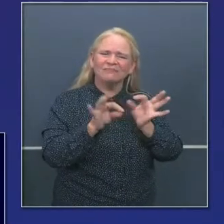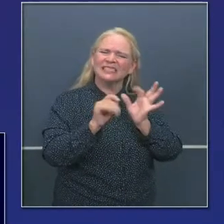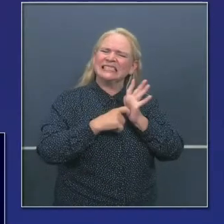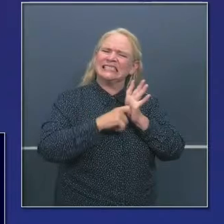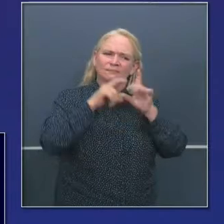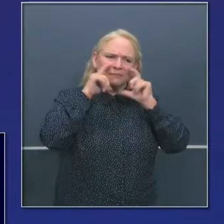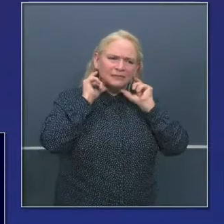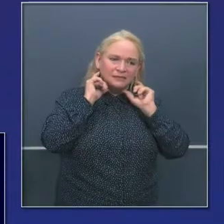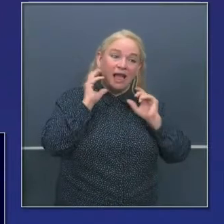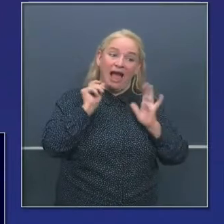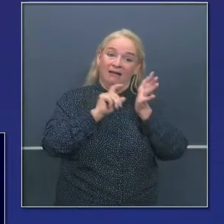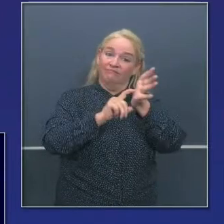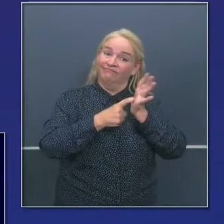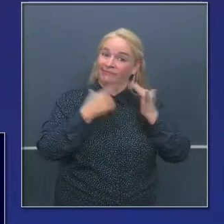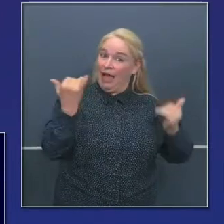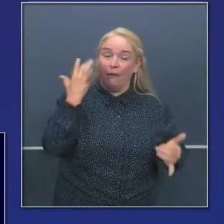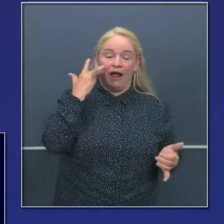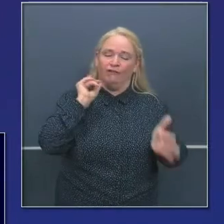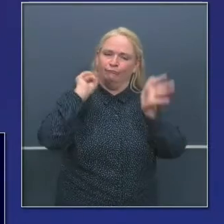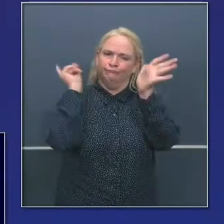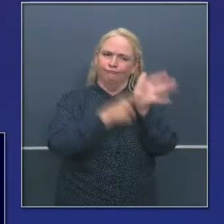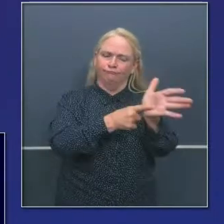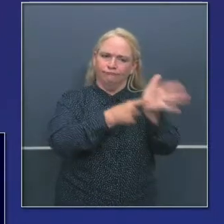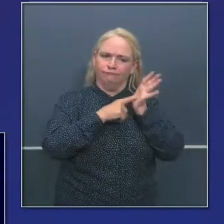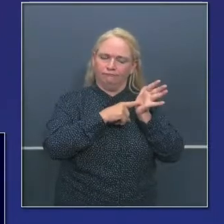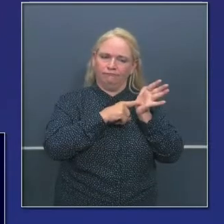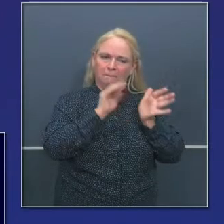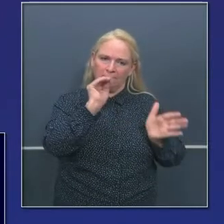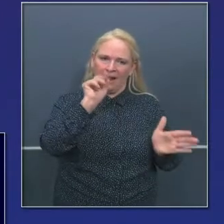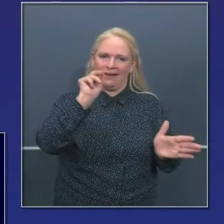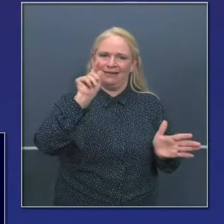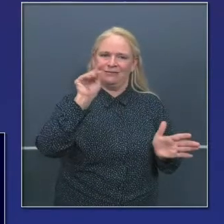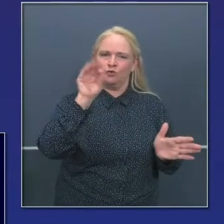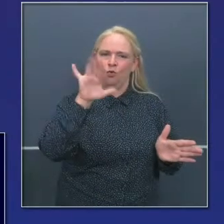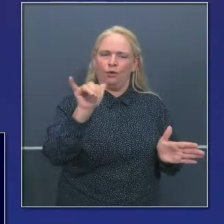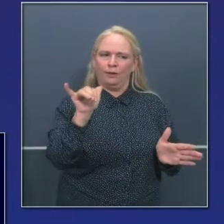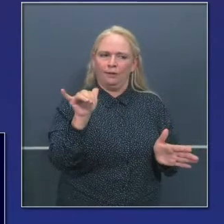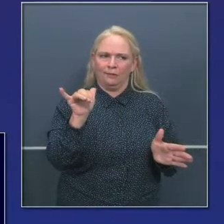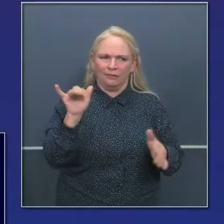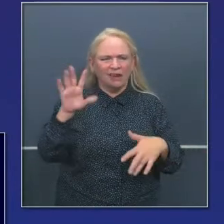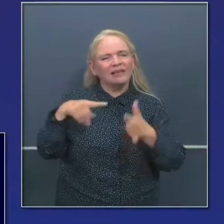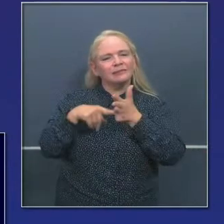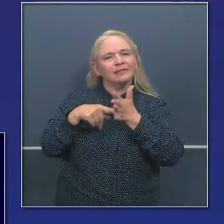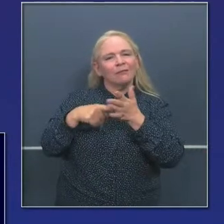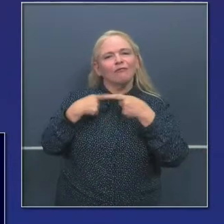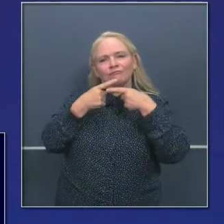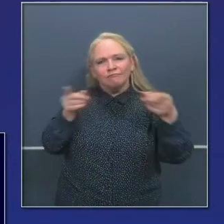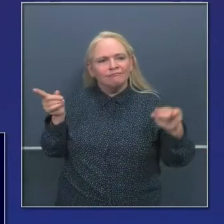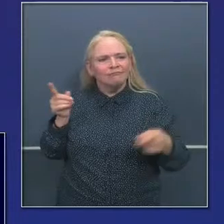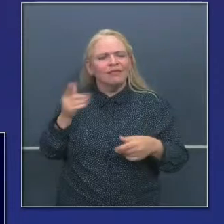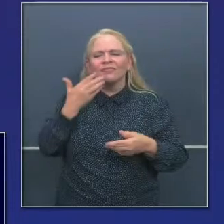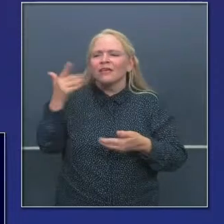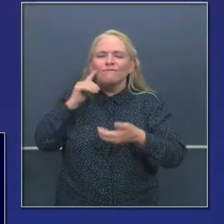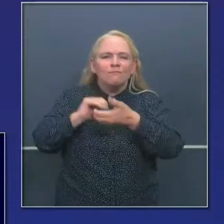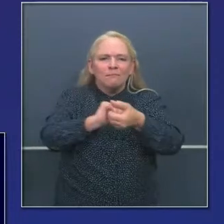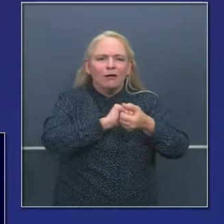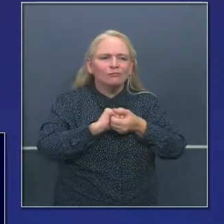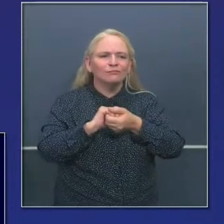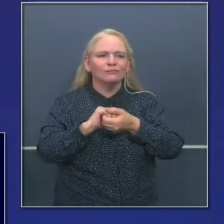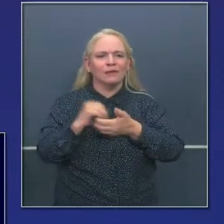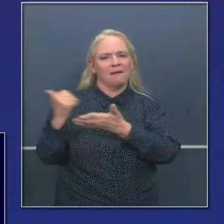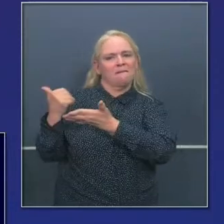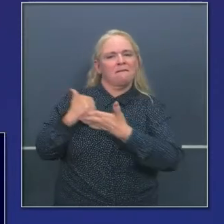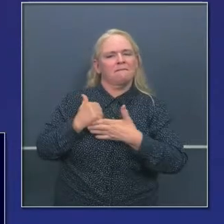mandatory here in the state of California. So that's what we're launching. I want to again thank all our partners for inspiring this,